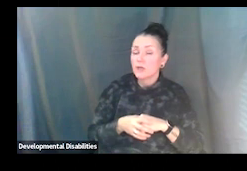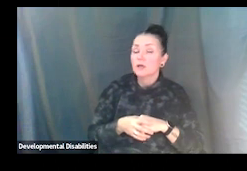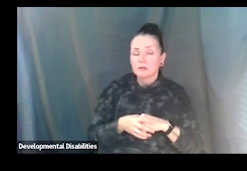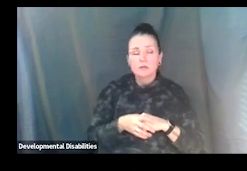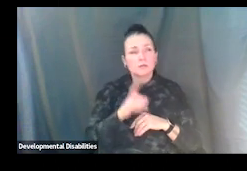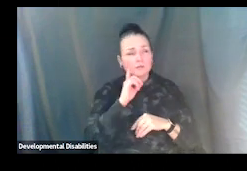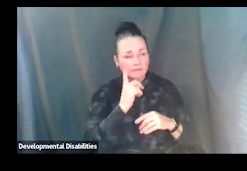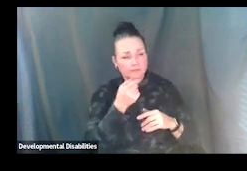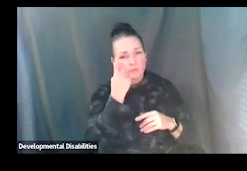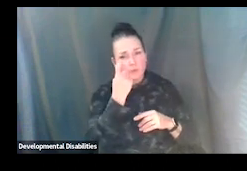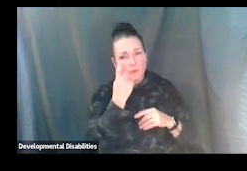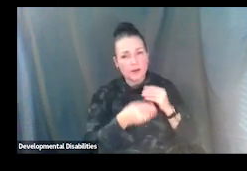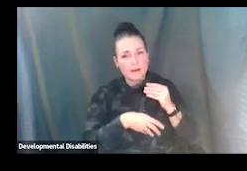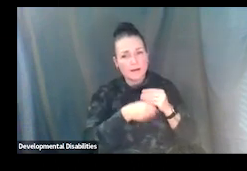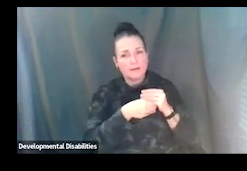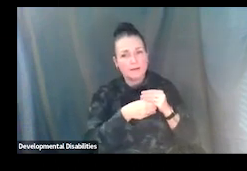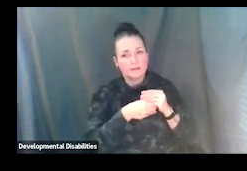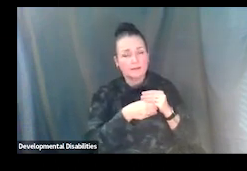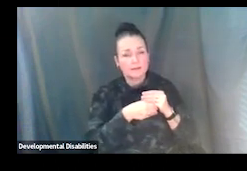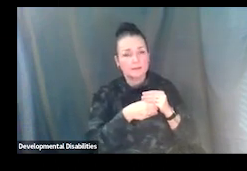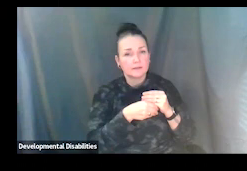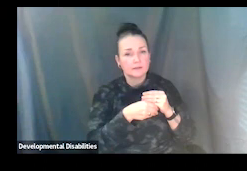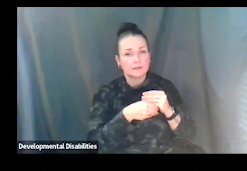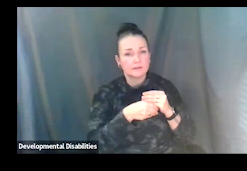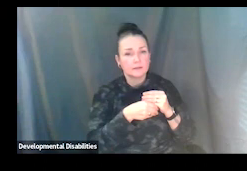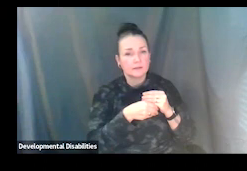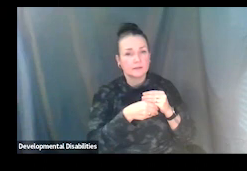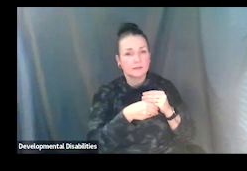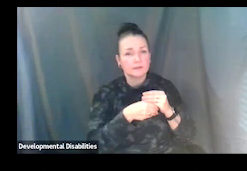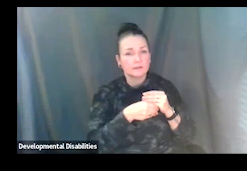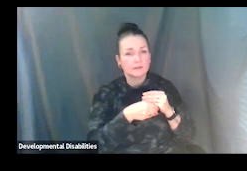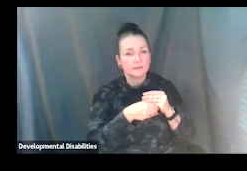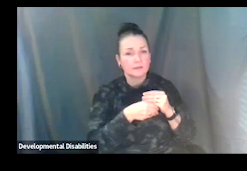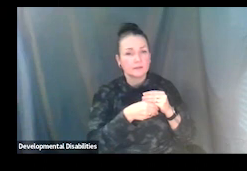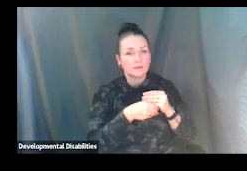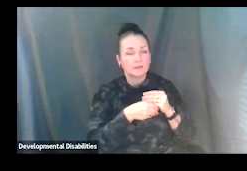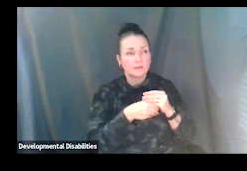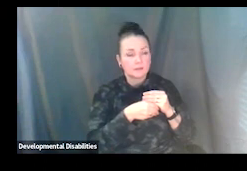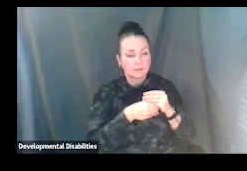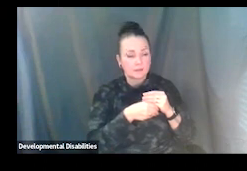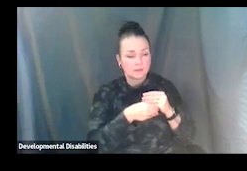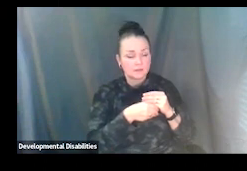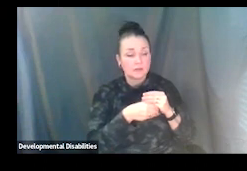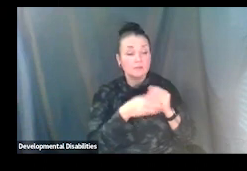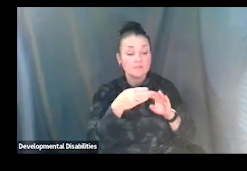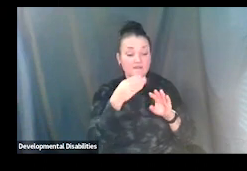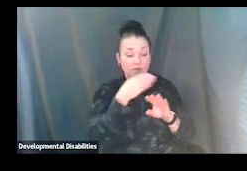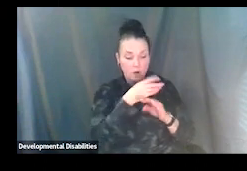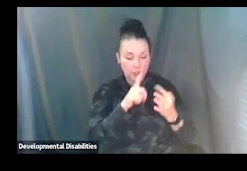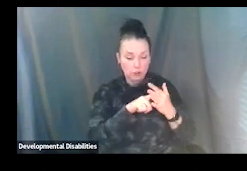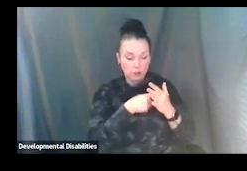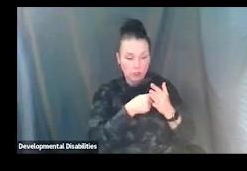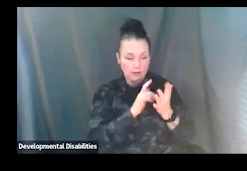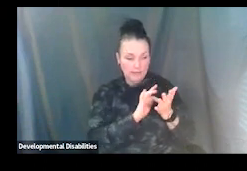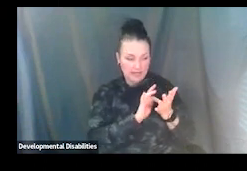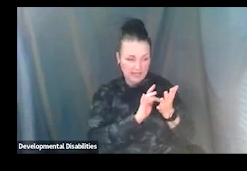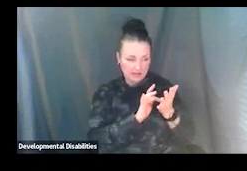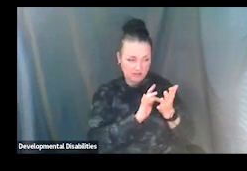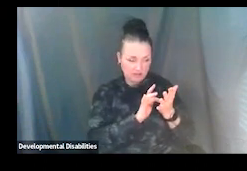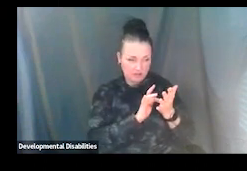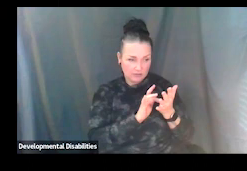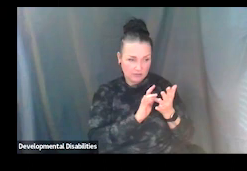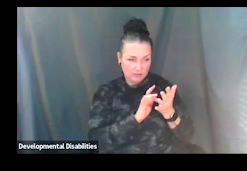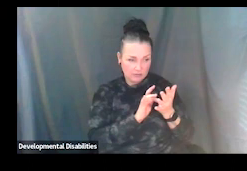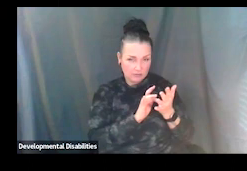Yeah, the only other comment I would like to make, we've been talking about before one starts medication to see if you can get a